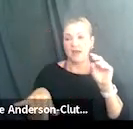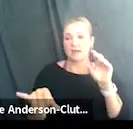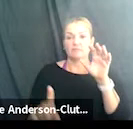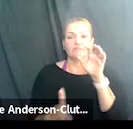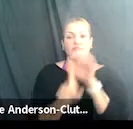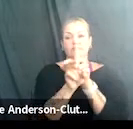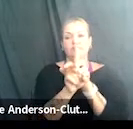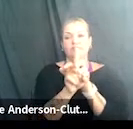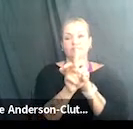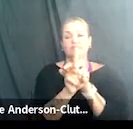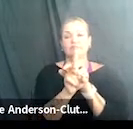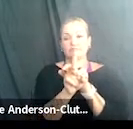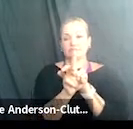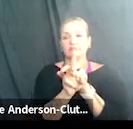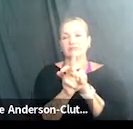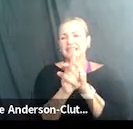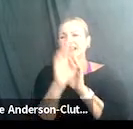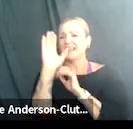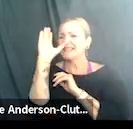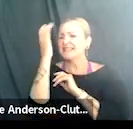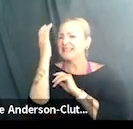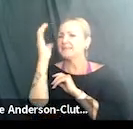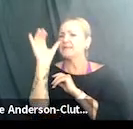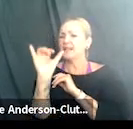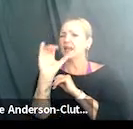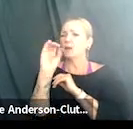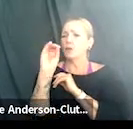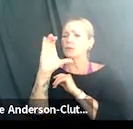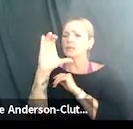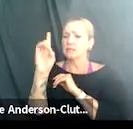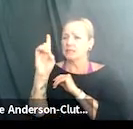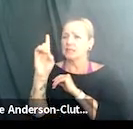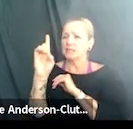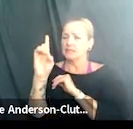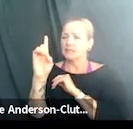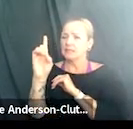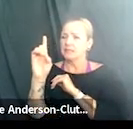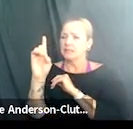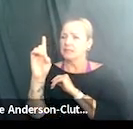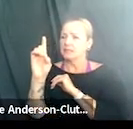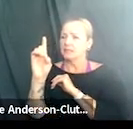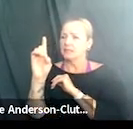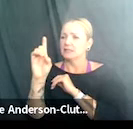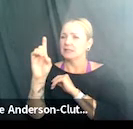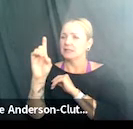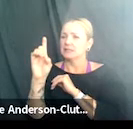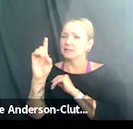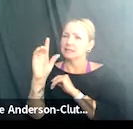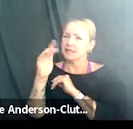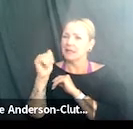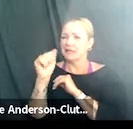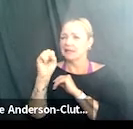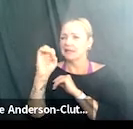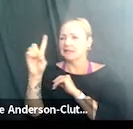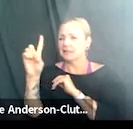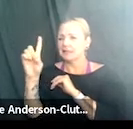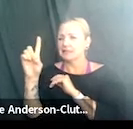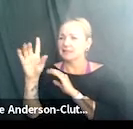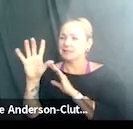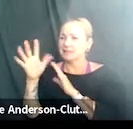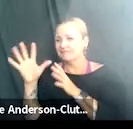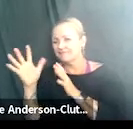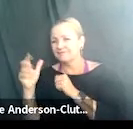of the repetitive restricted behaviors of autism alone. And the need for things to be in a particular way, like